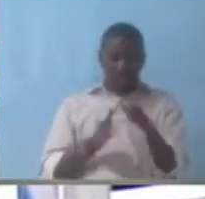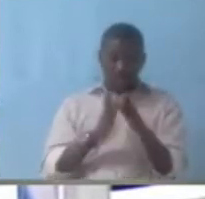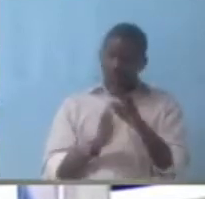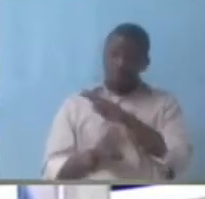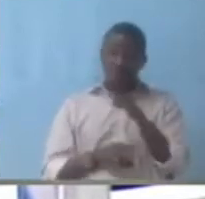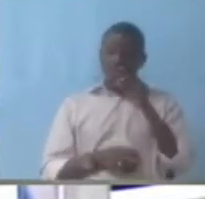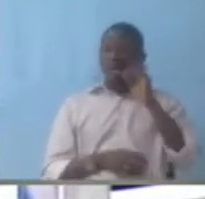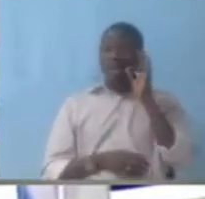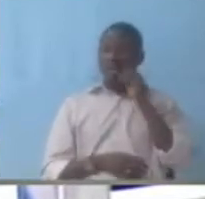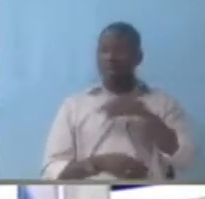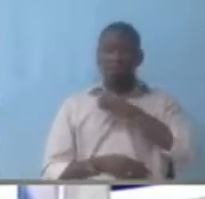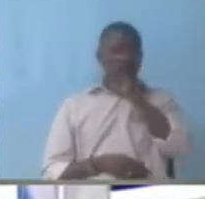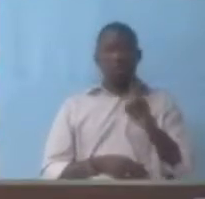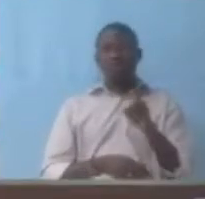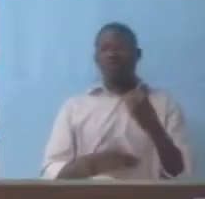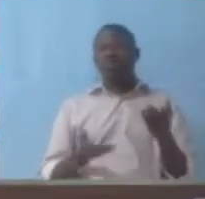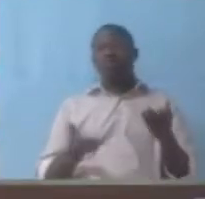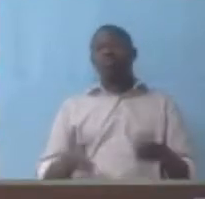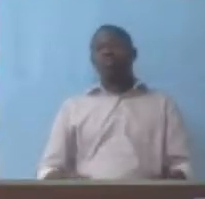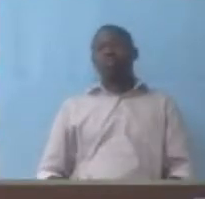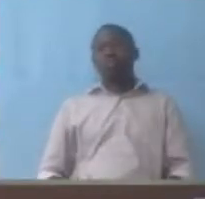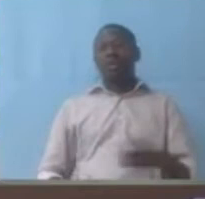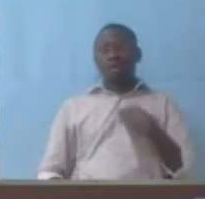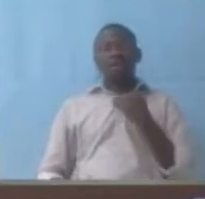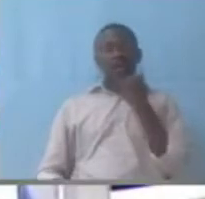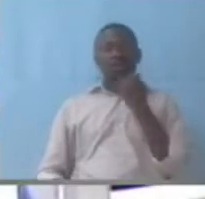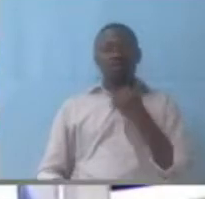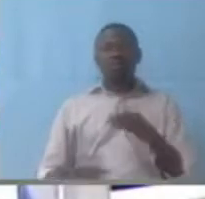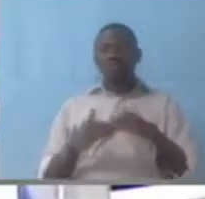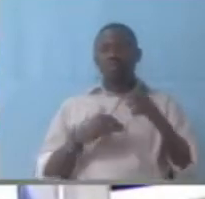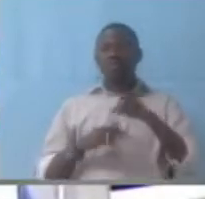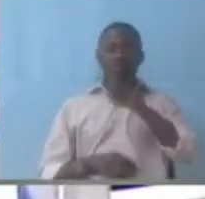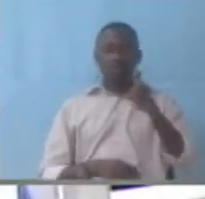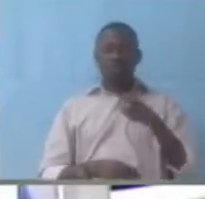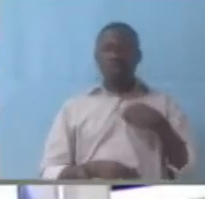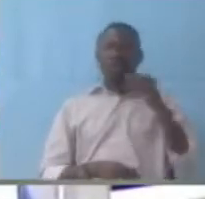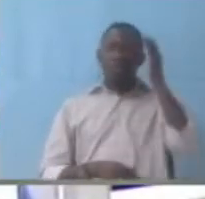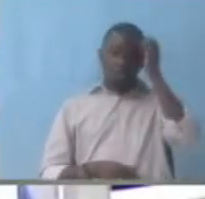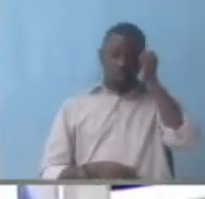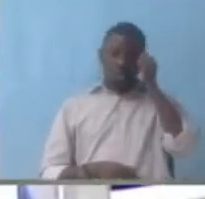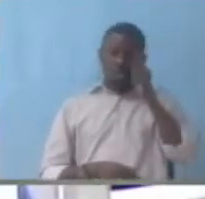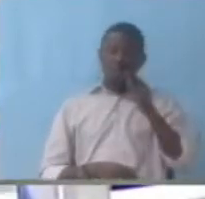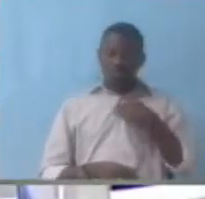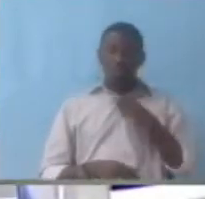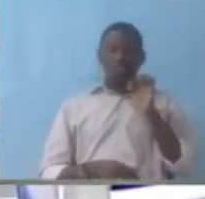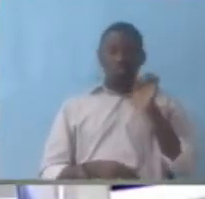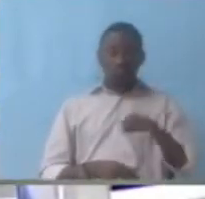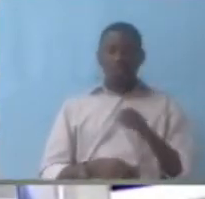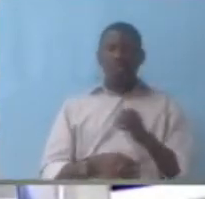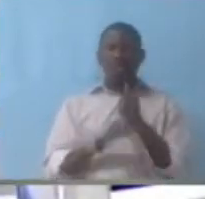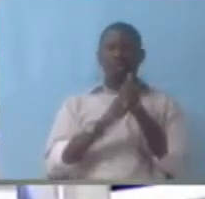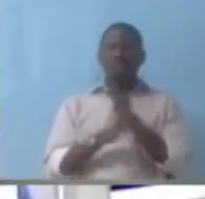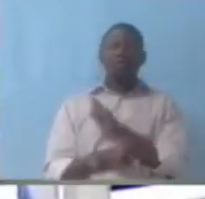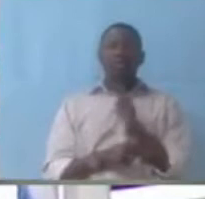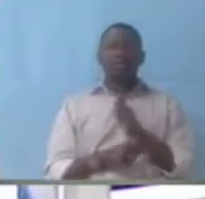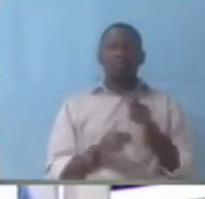manyata emandra jabi kan ko afurate manyamen. And I will ask some further questions, and yes, I hope please. That you will assist us